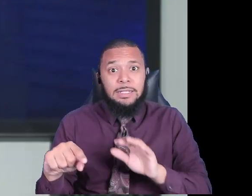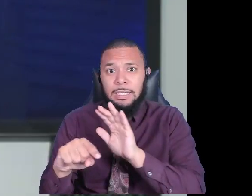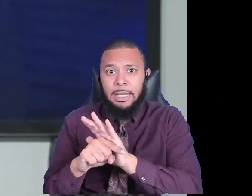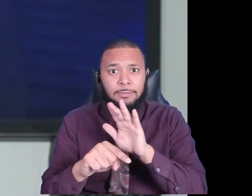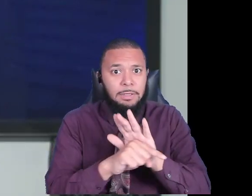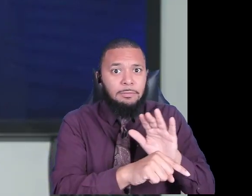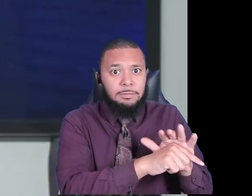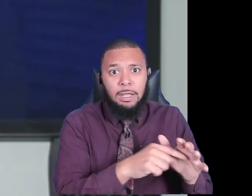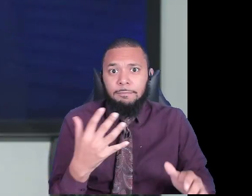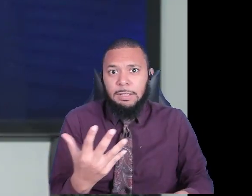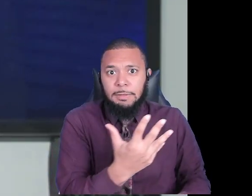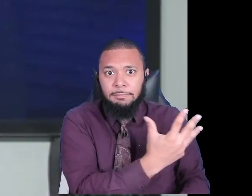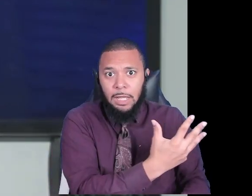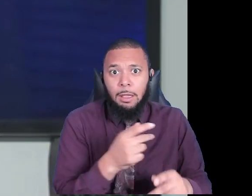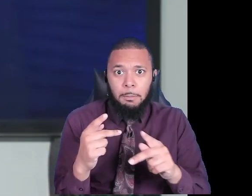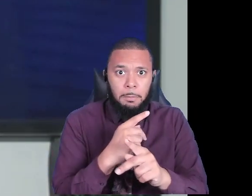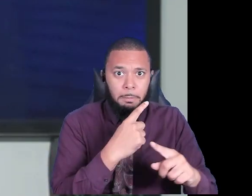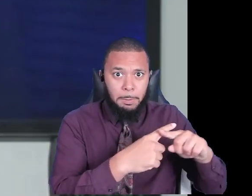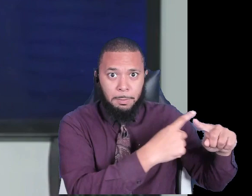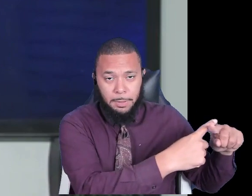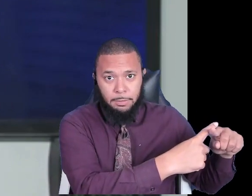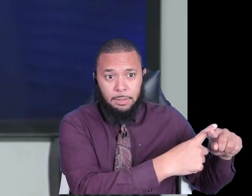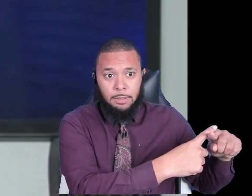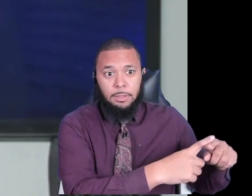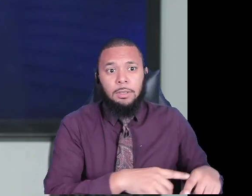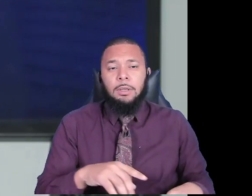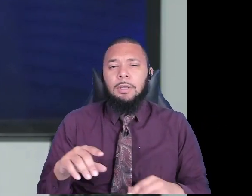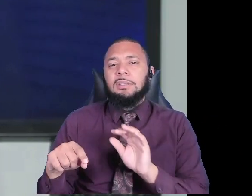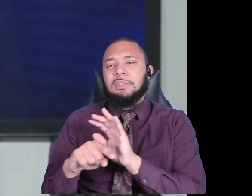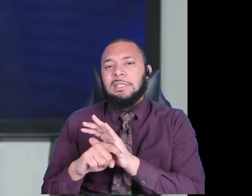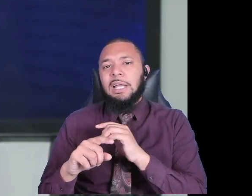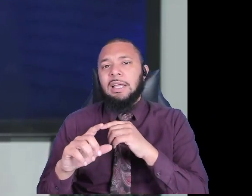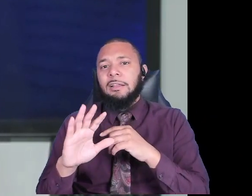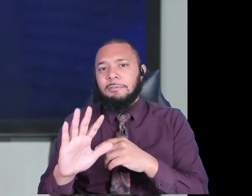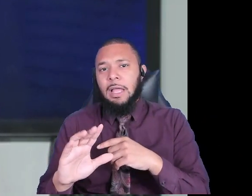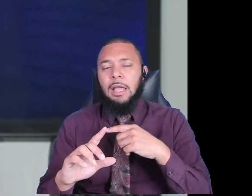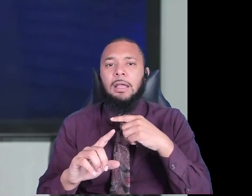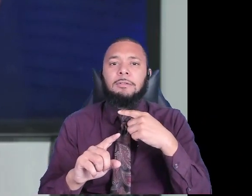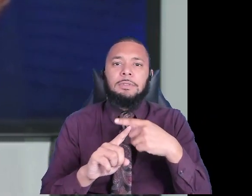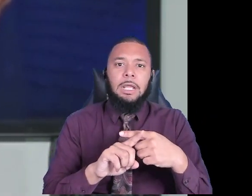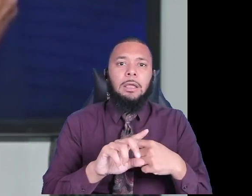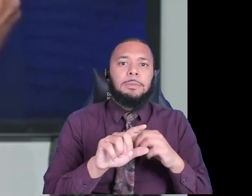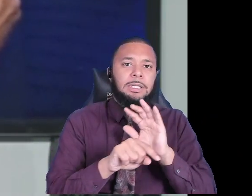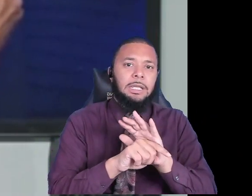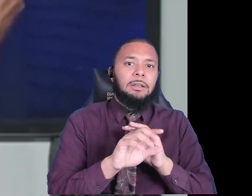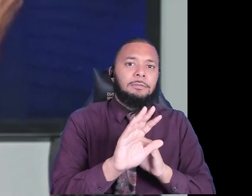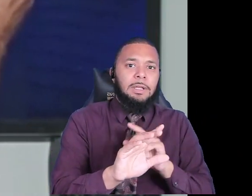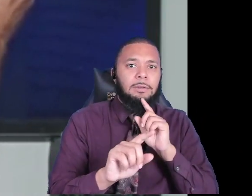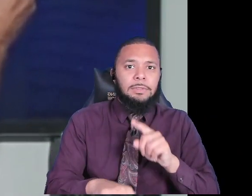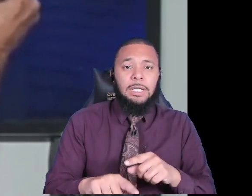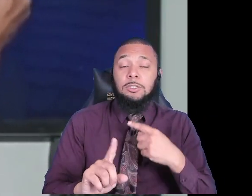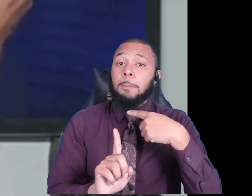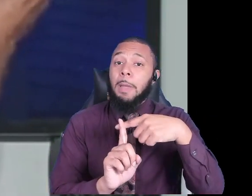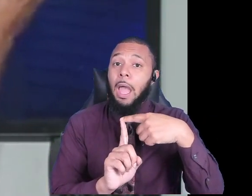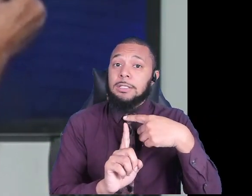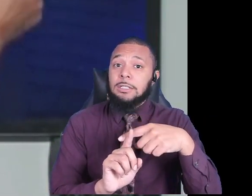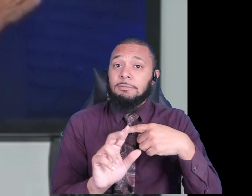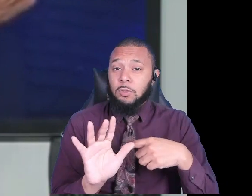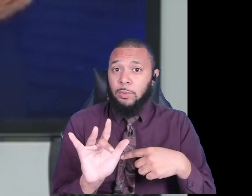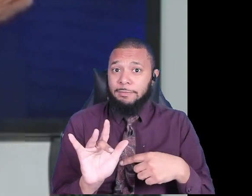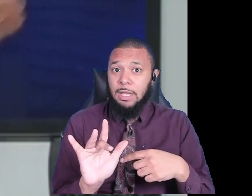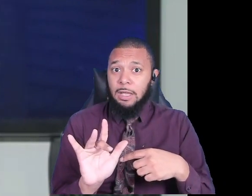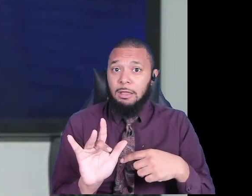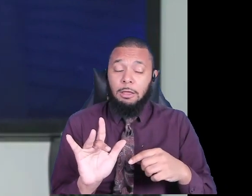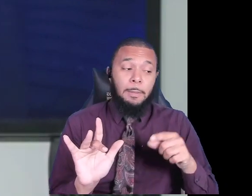5. And negative 5 times negative 5 is positive 25. But then when you multiply